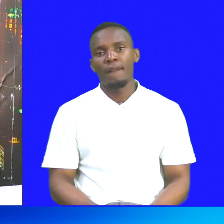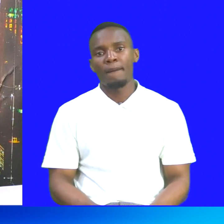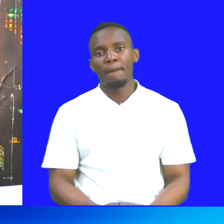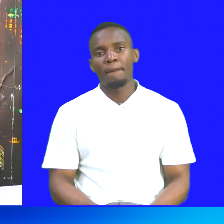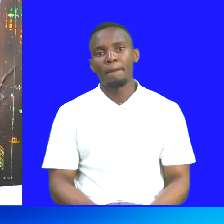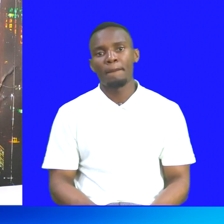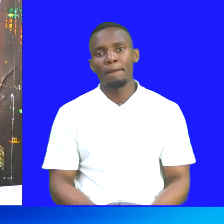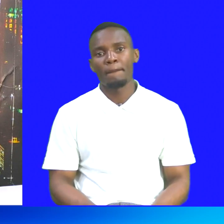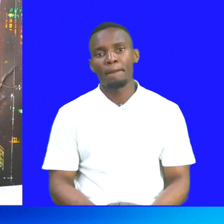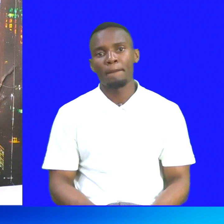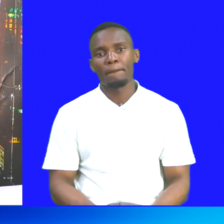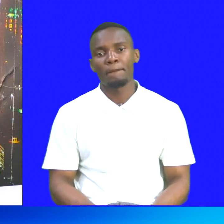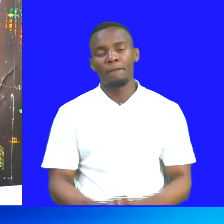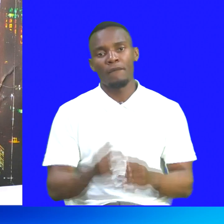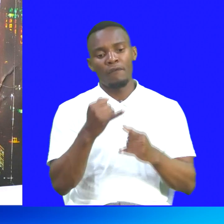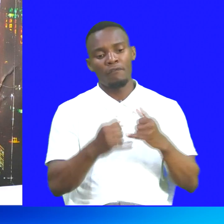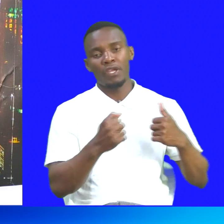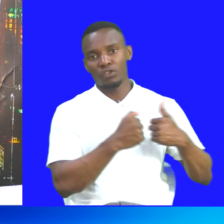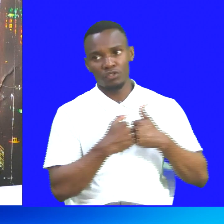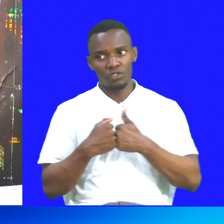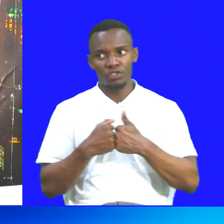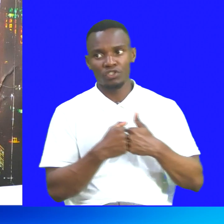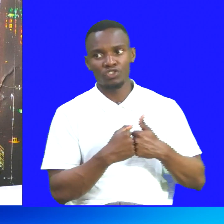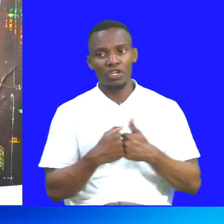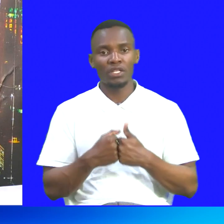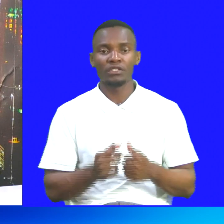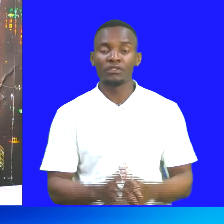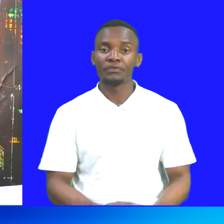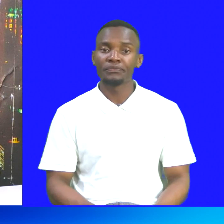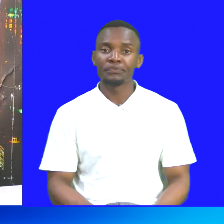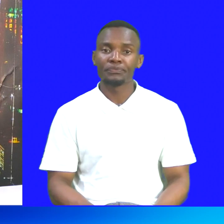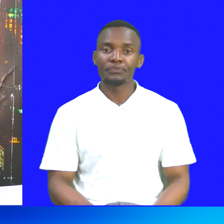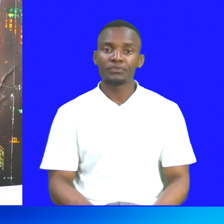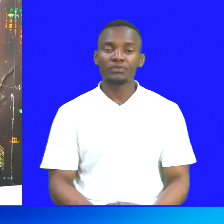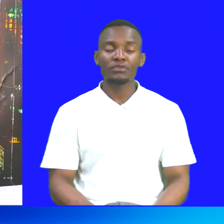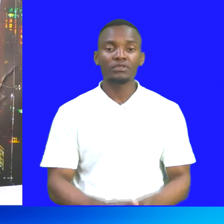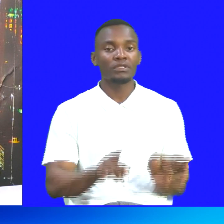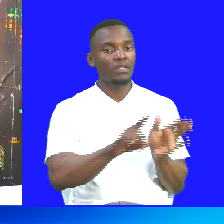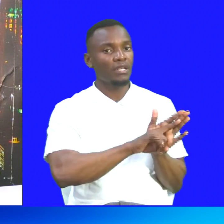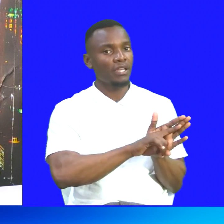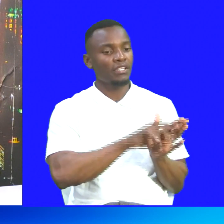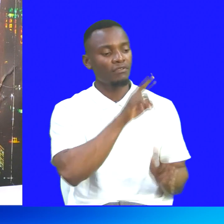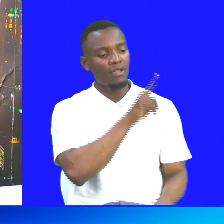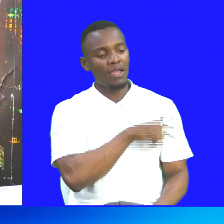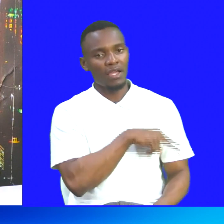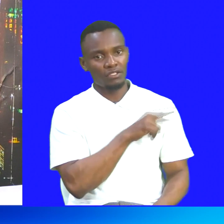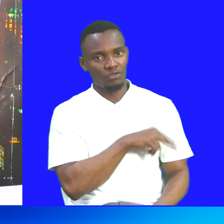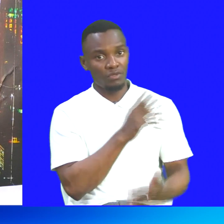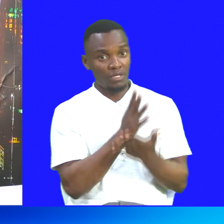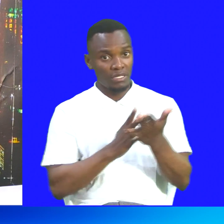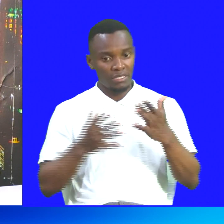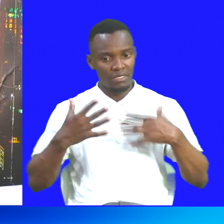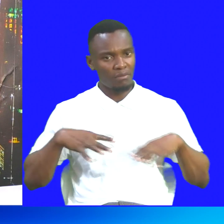Then the last challenge that I would want us to talk about is negative attitudes. Some people